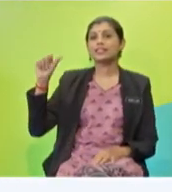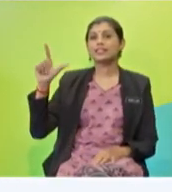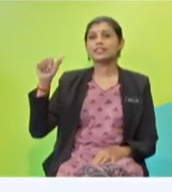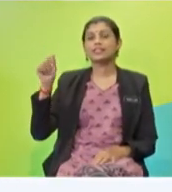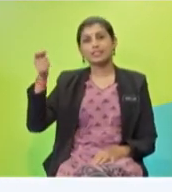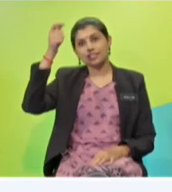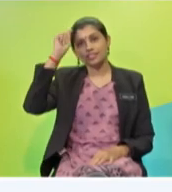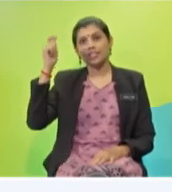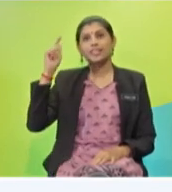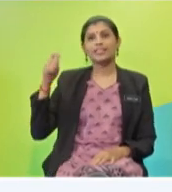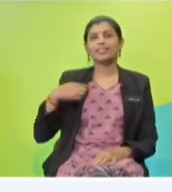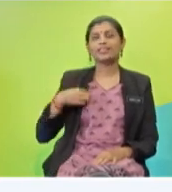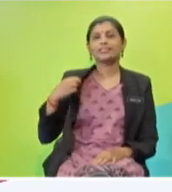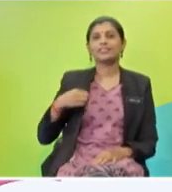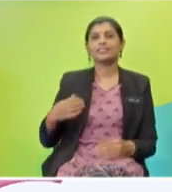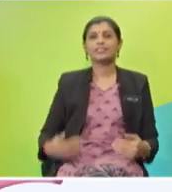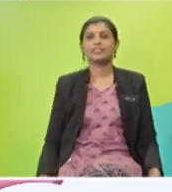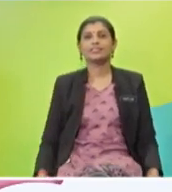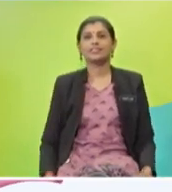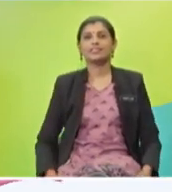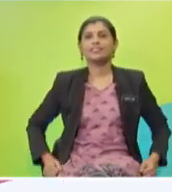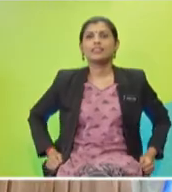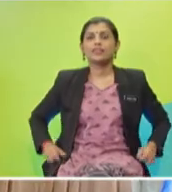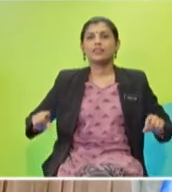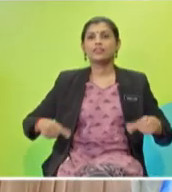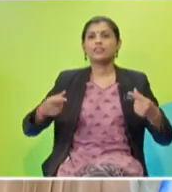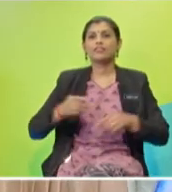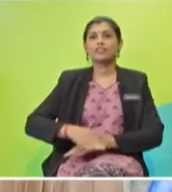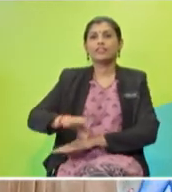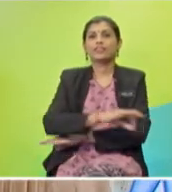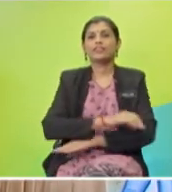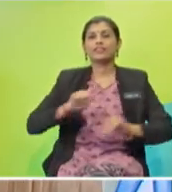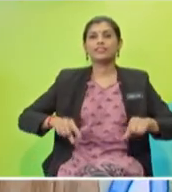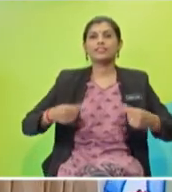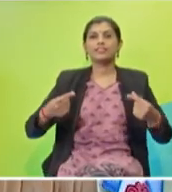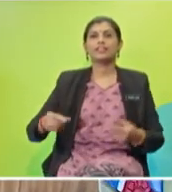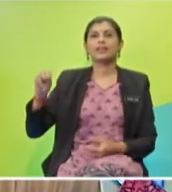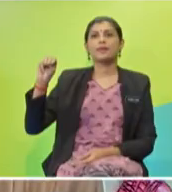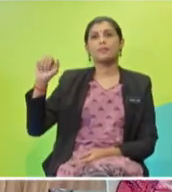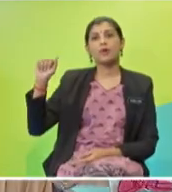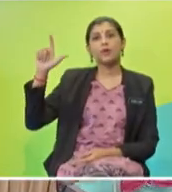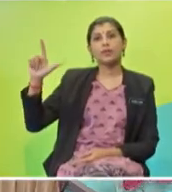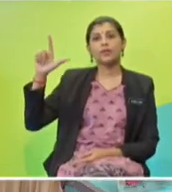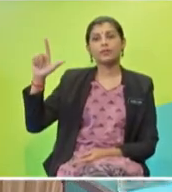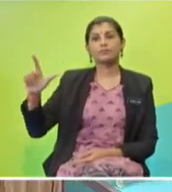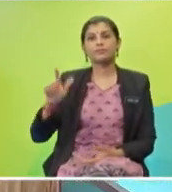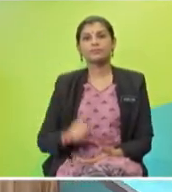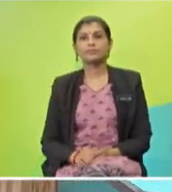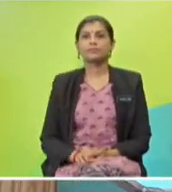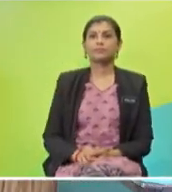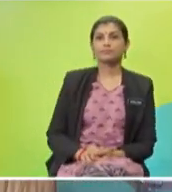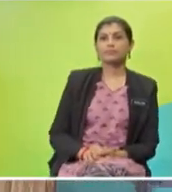Cap and t-shirt, trousers and trainers. Going to the field or going to the mall. Again,